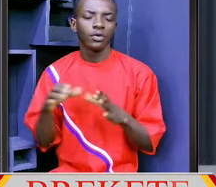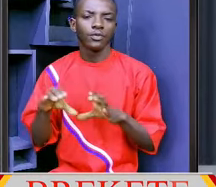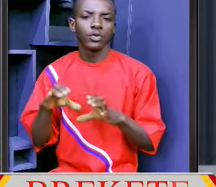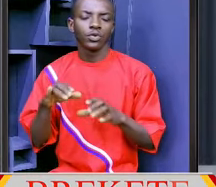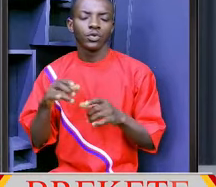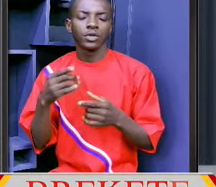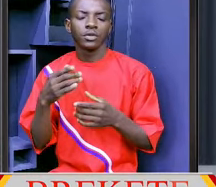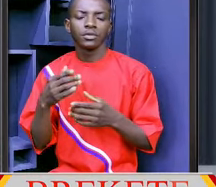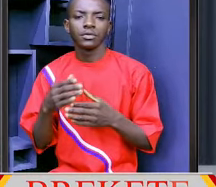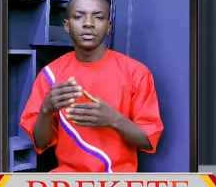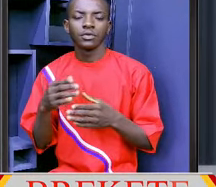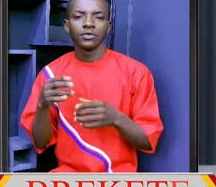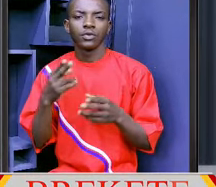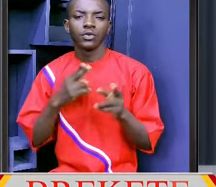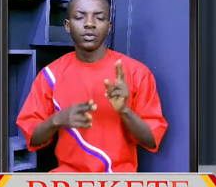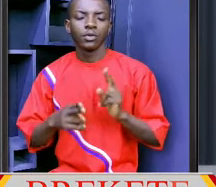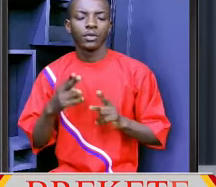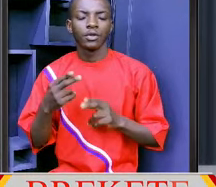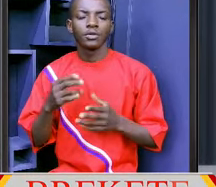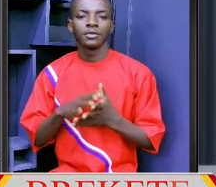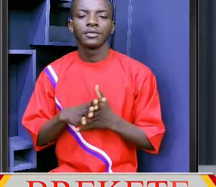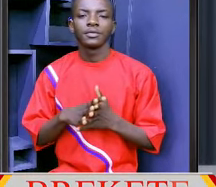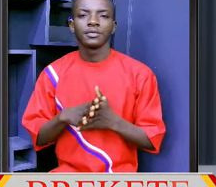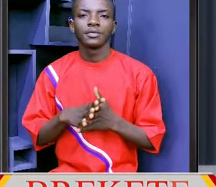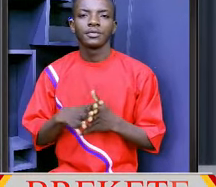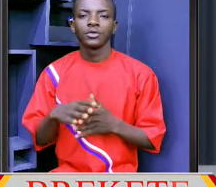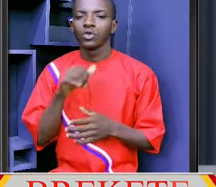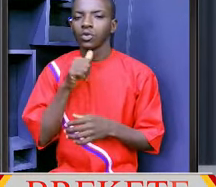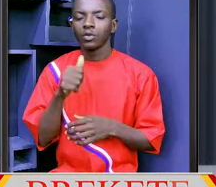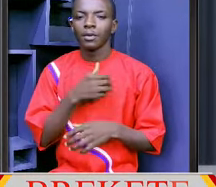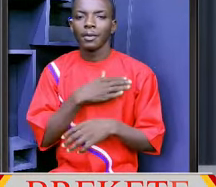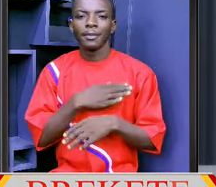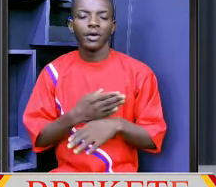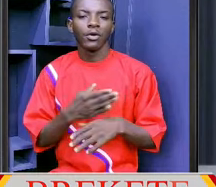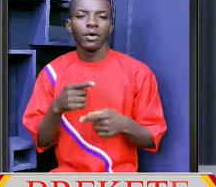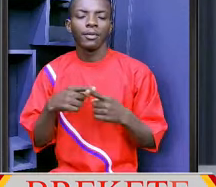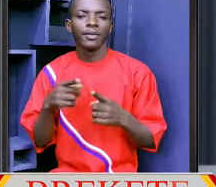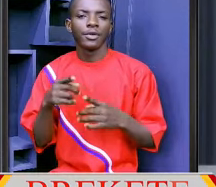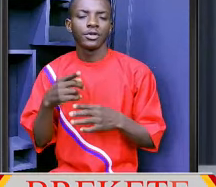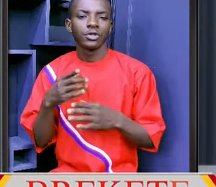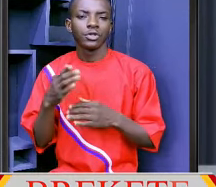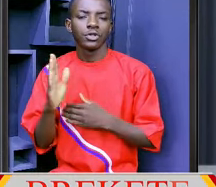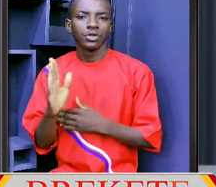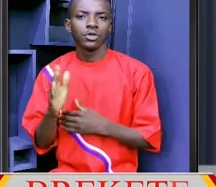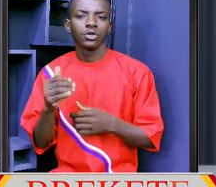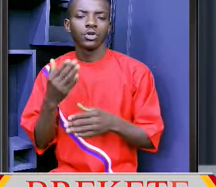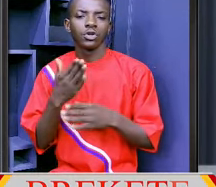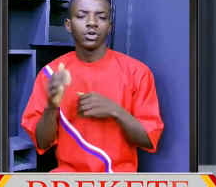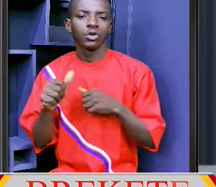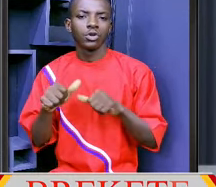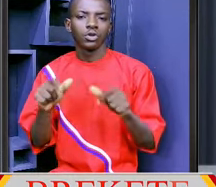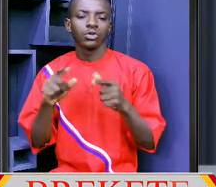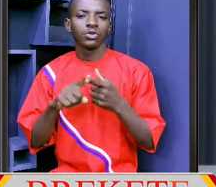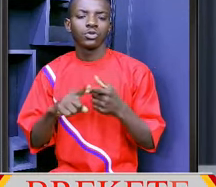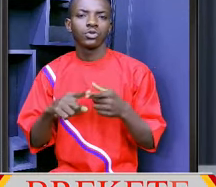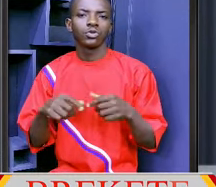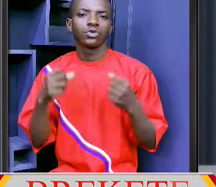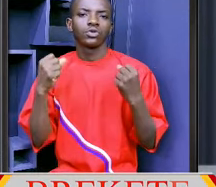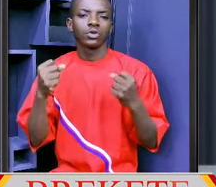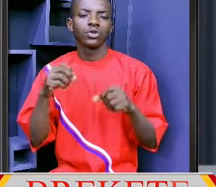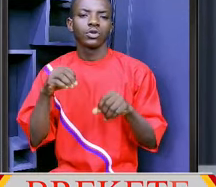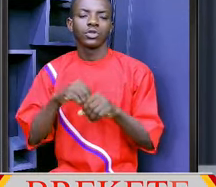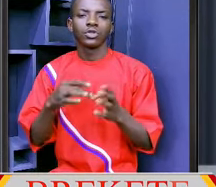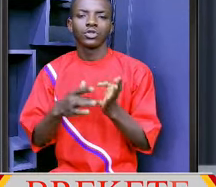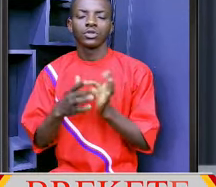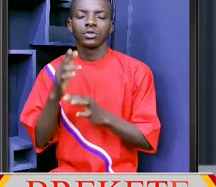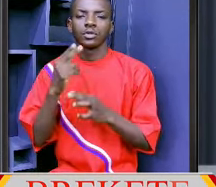doing. Now, God, they use me and my people, do I'm sir. No be my power, sir. So I'll continue to thank you in Jesus' name.